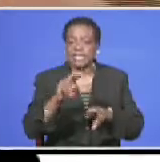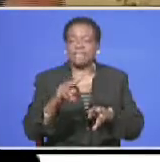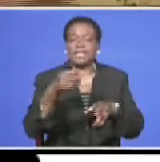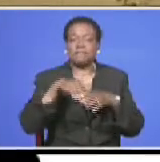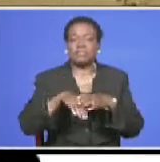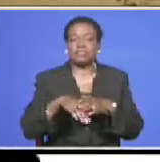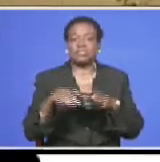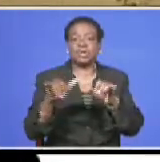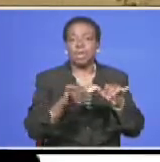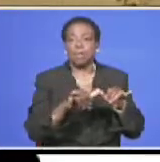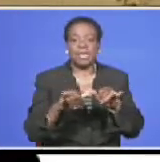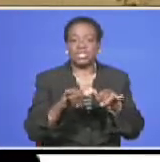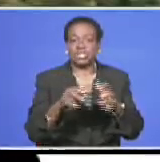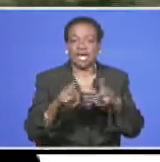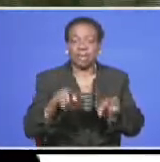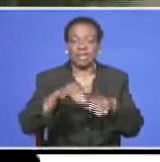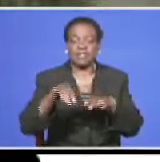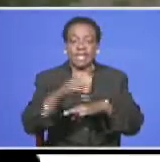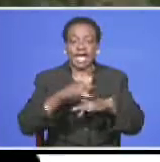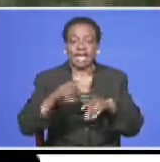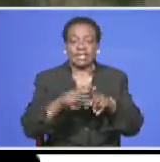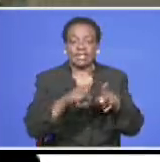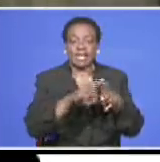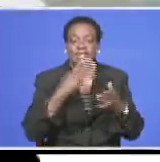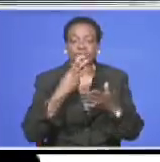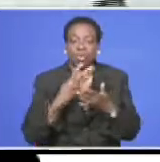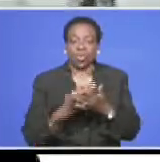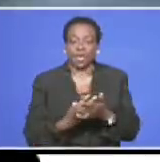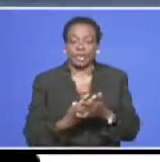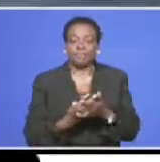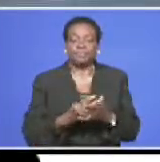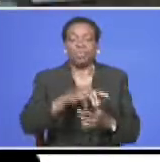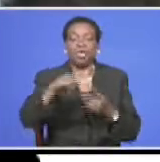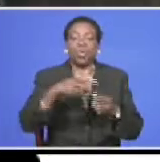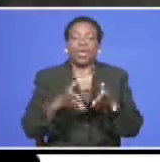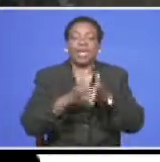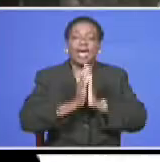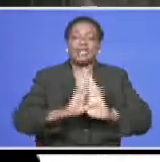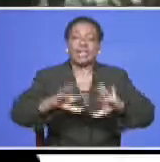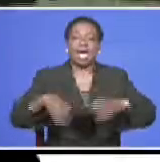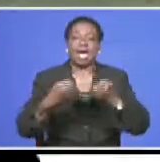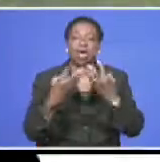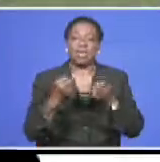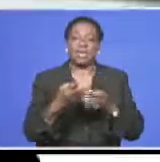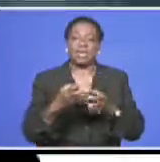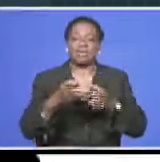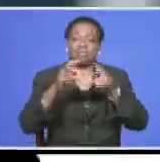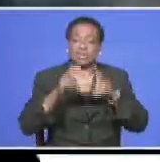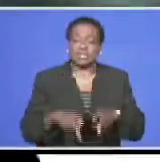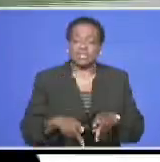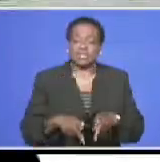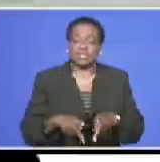measures taken in those islands as well. When asked how many customers were delinquent,